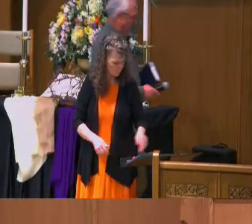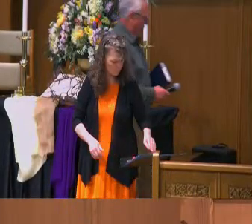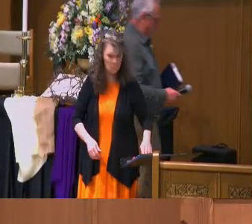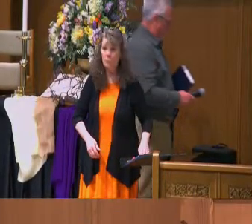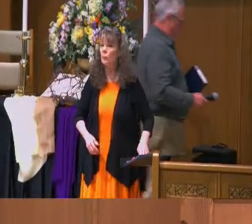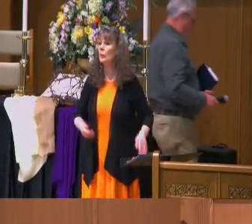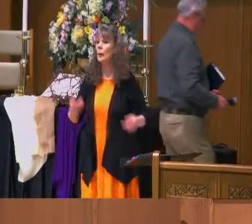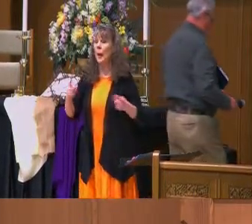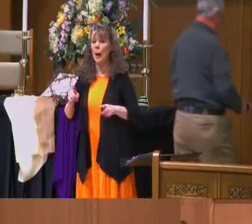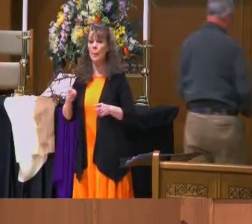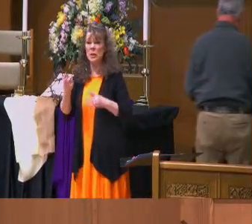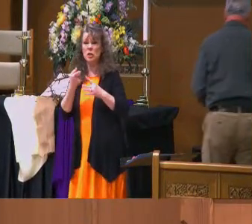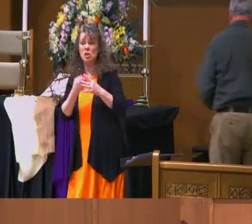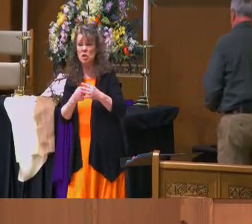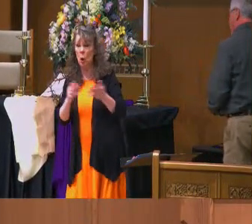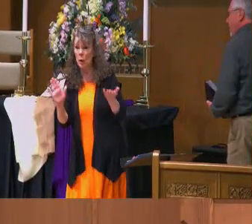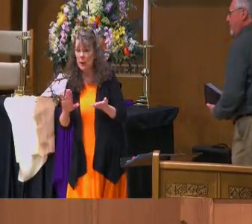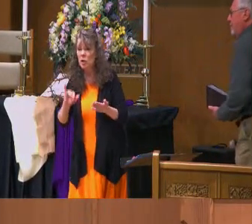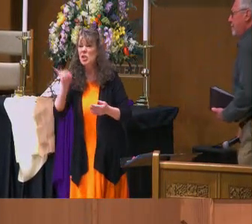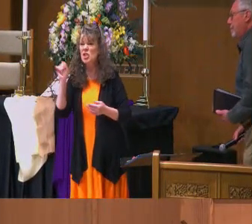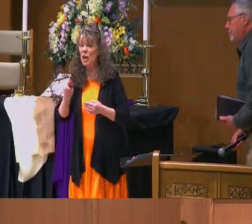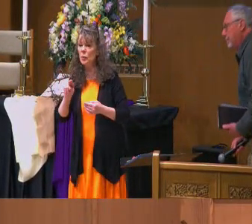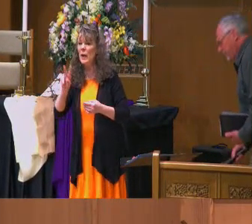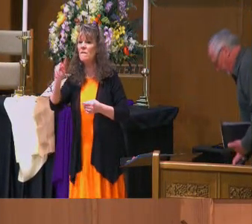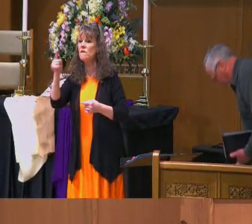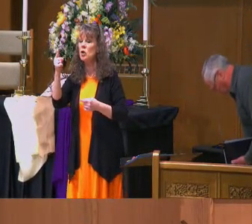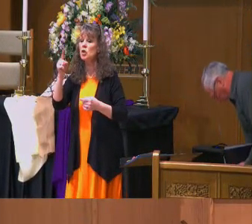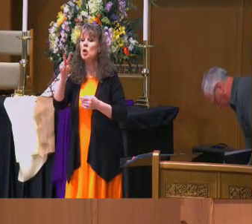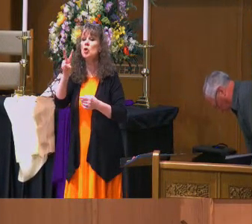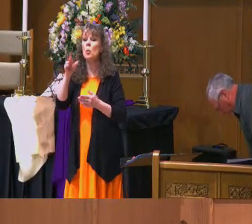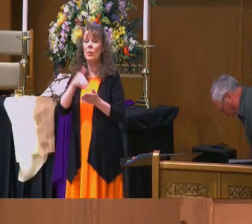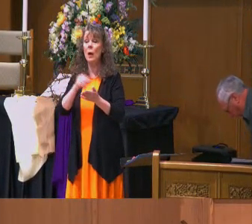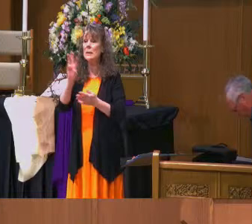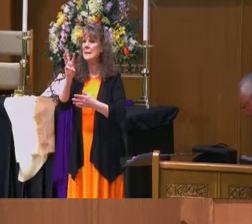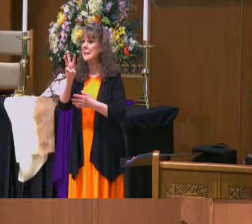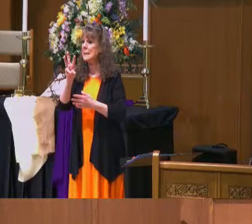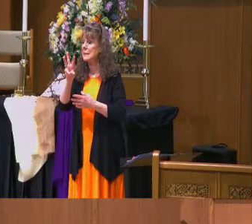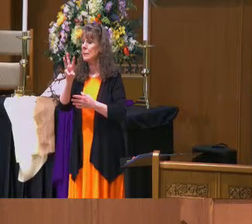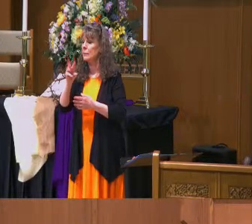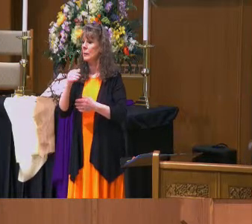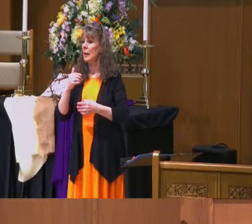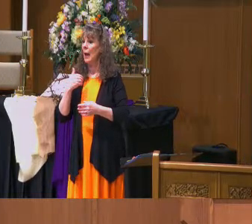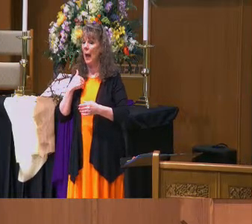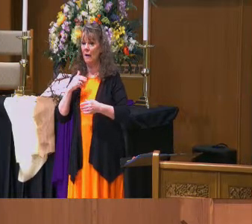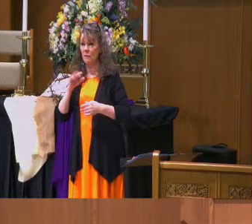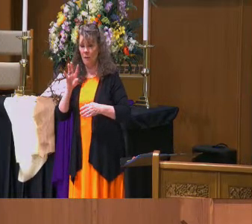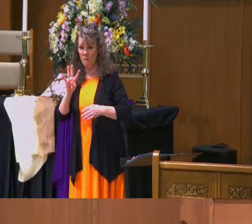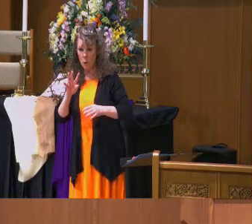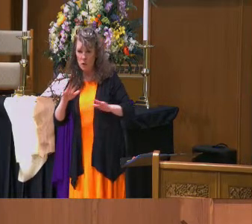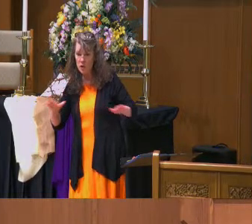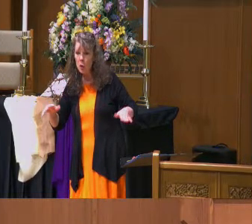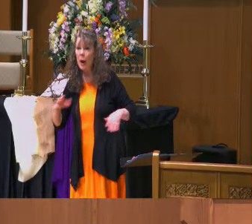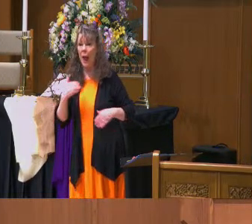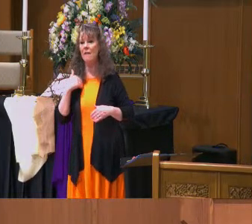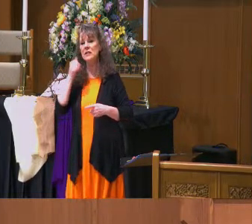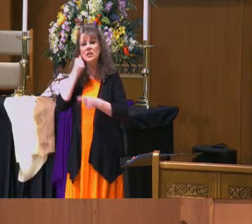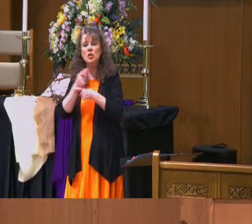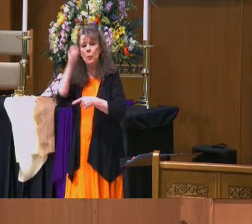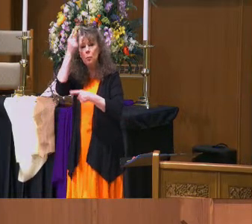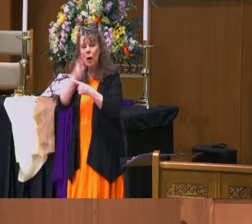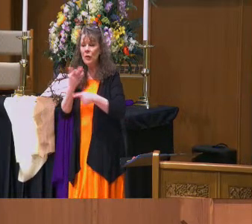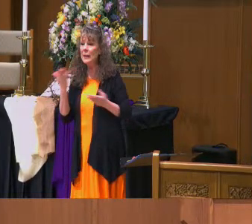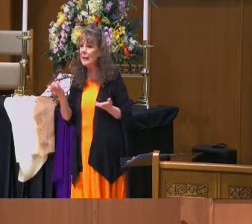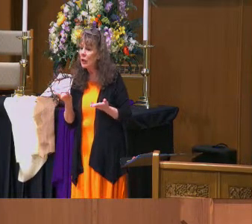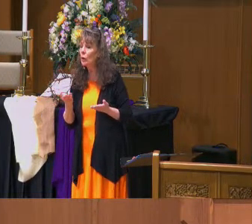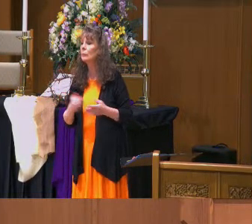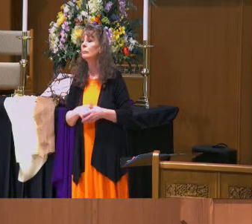Well, when I started here January 1st of 2006, I had my children and my siblings all here and